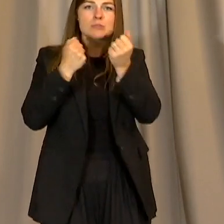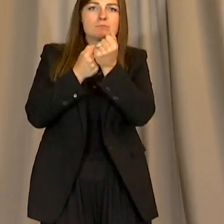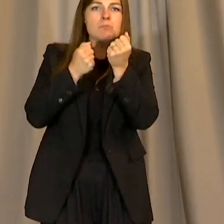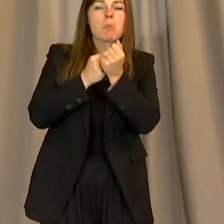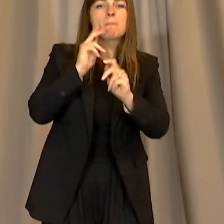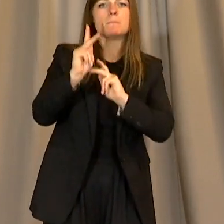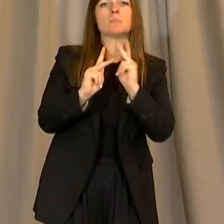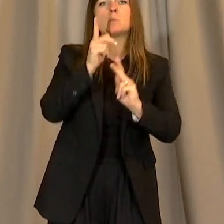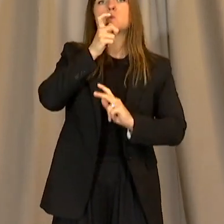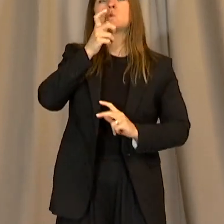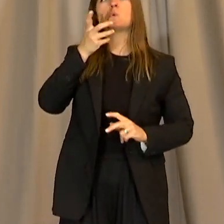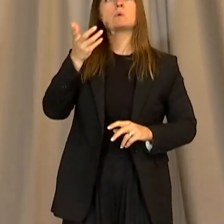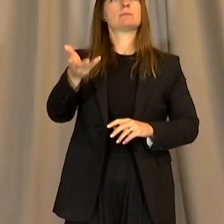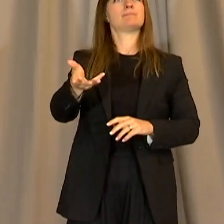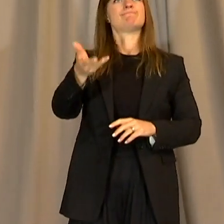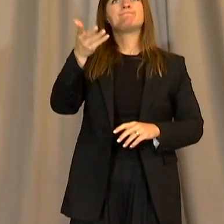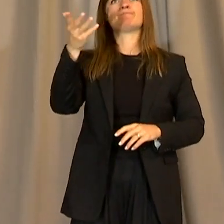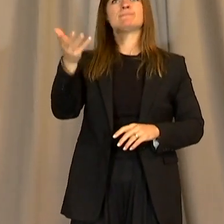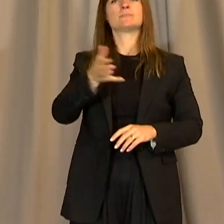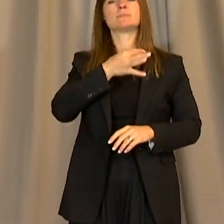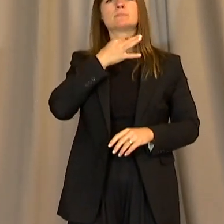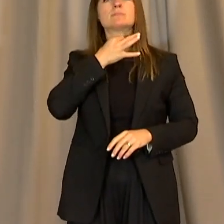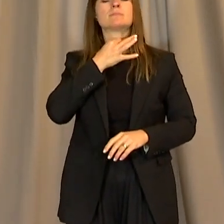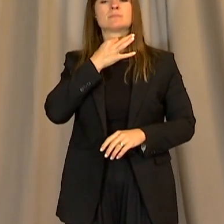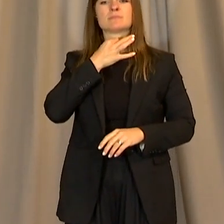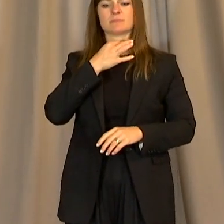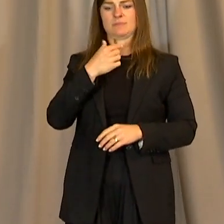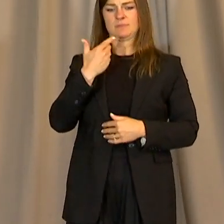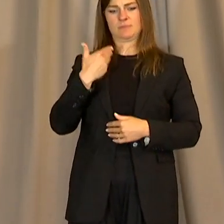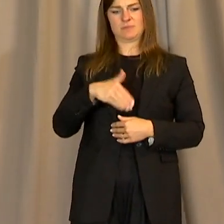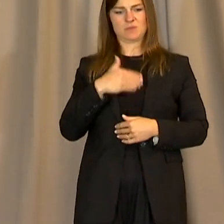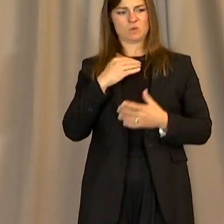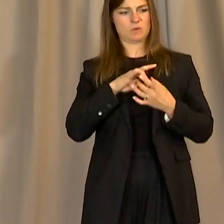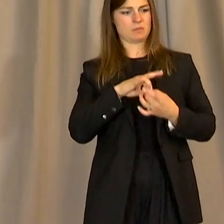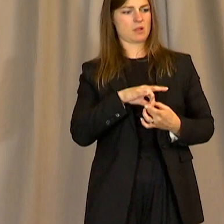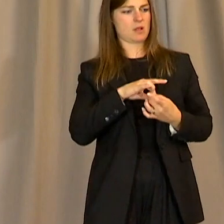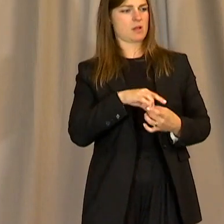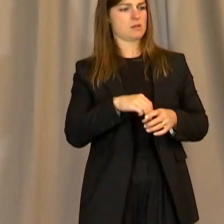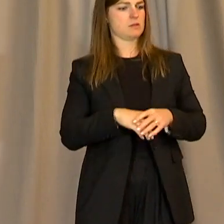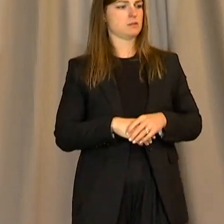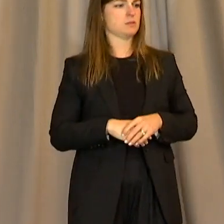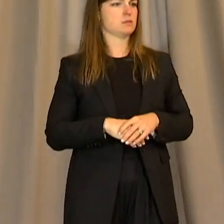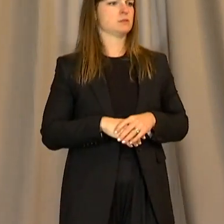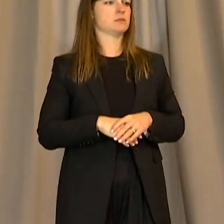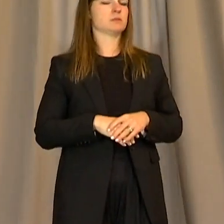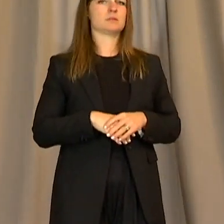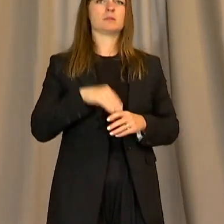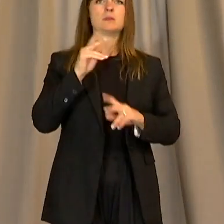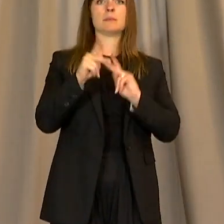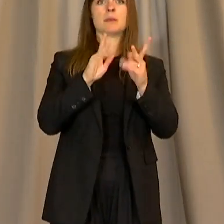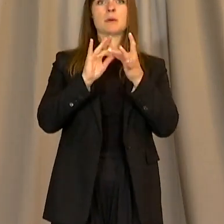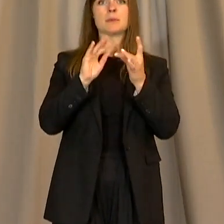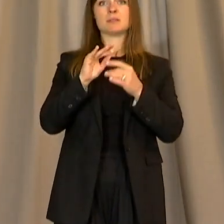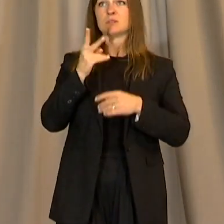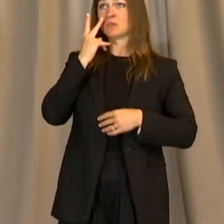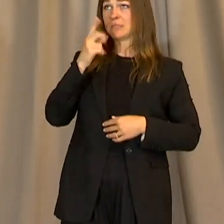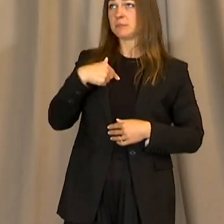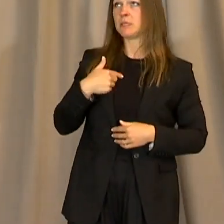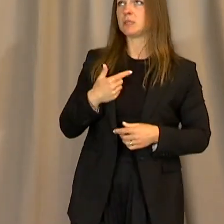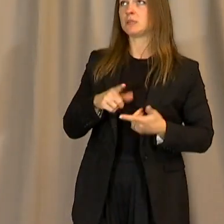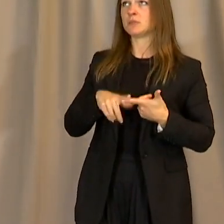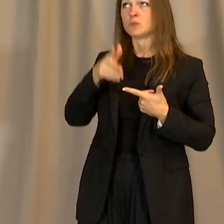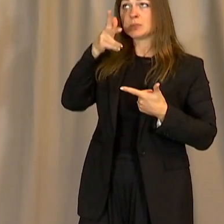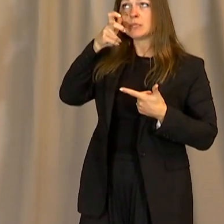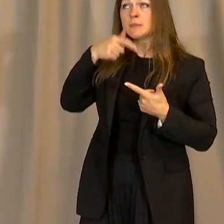who wonder, do I belong? Those who say, do you see me? Do you hear